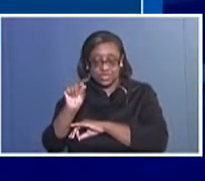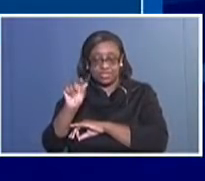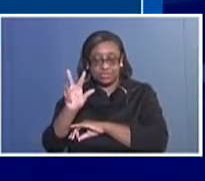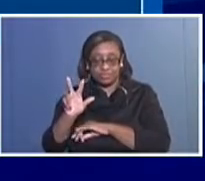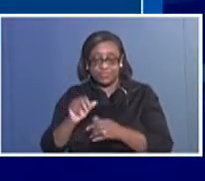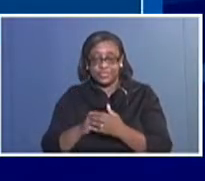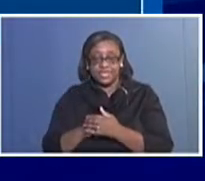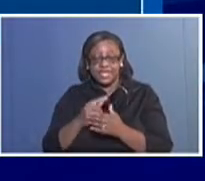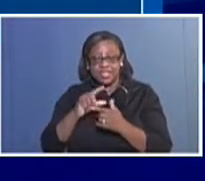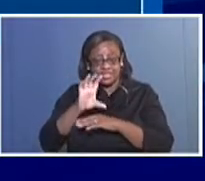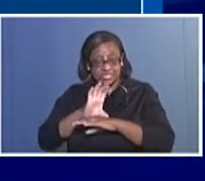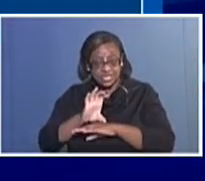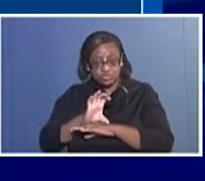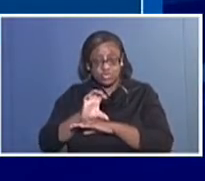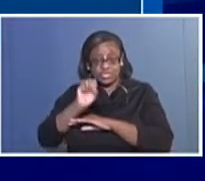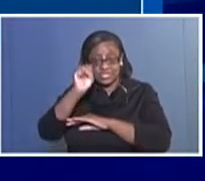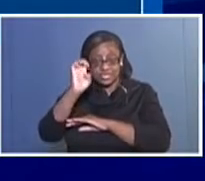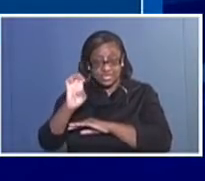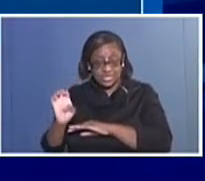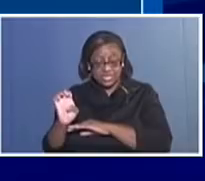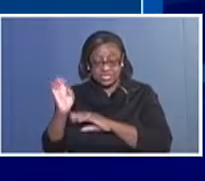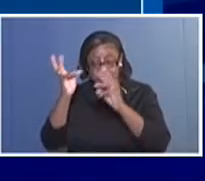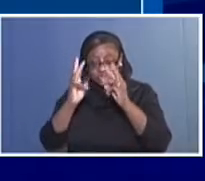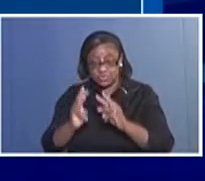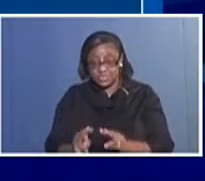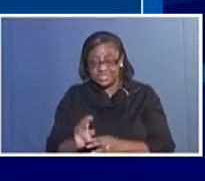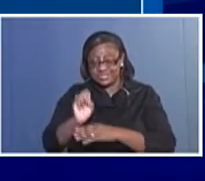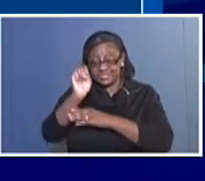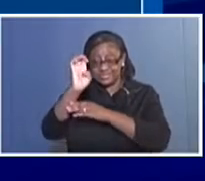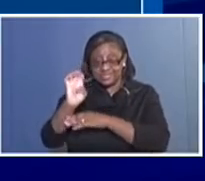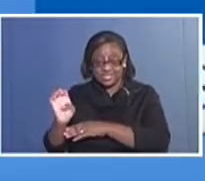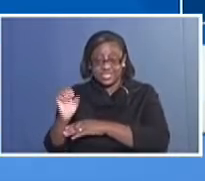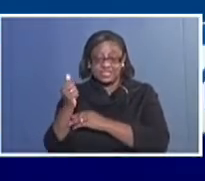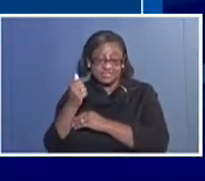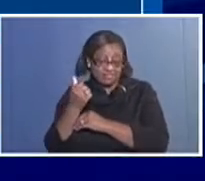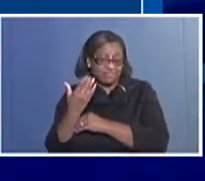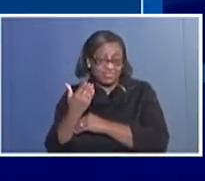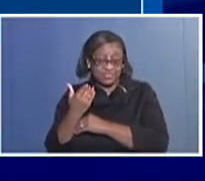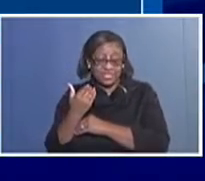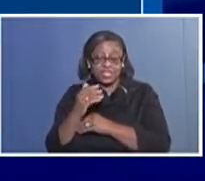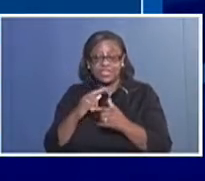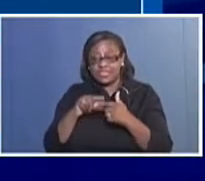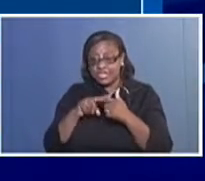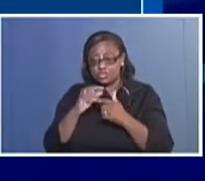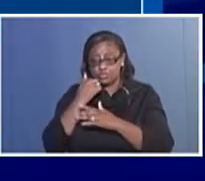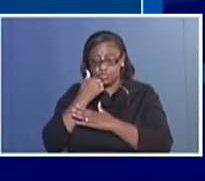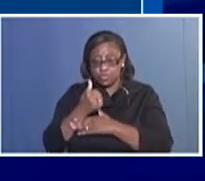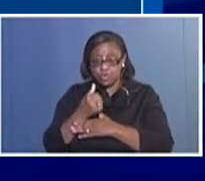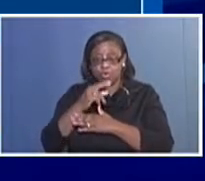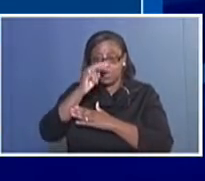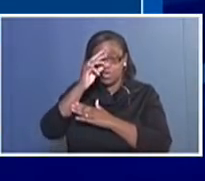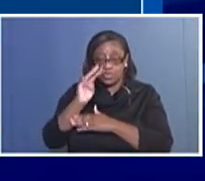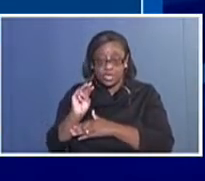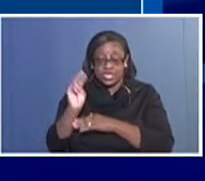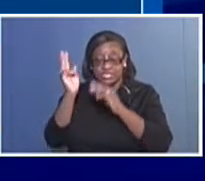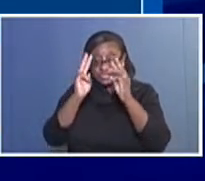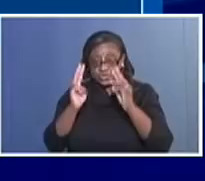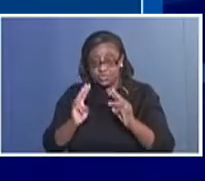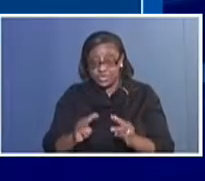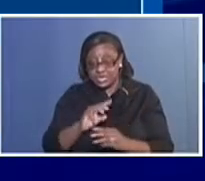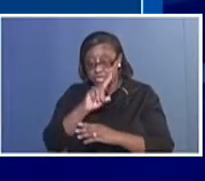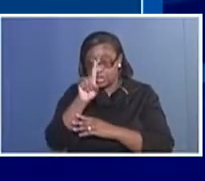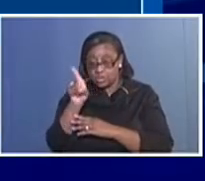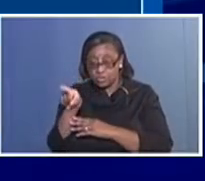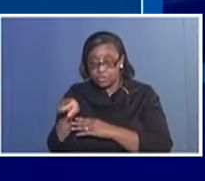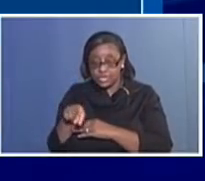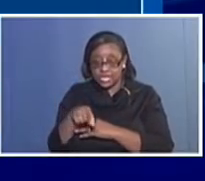islands, southeast to south winds at 10 to 15 knots. Wave heights also at 2 to 4 feet. Tomorrow in the northwestern islands, the winds continue that clockwise